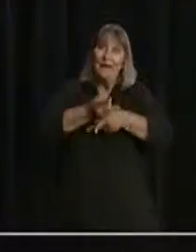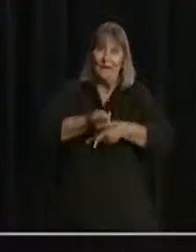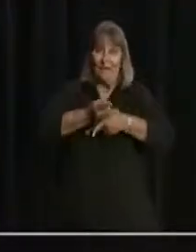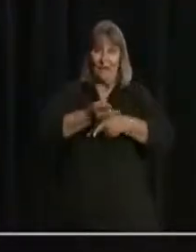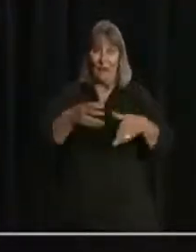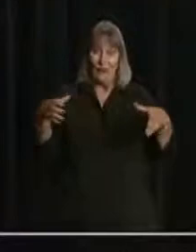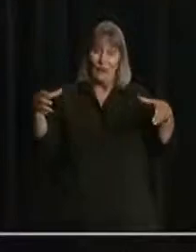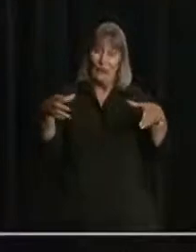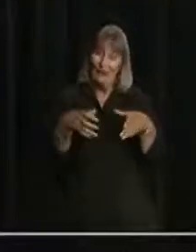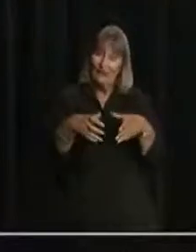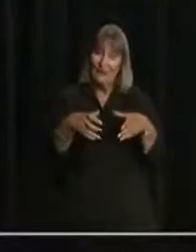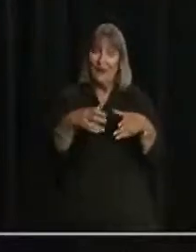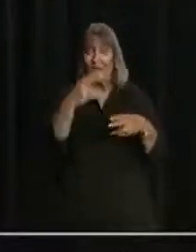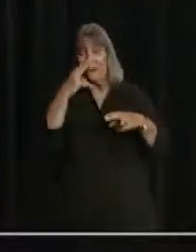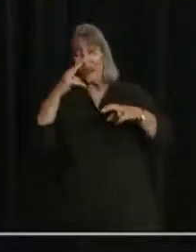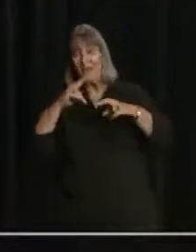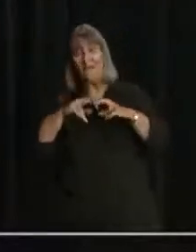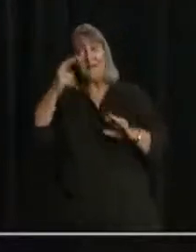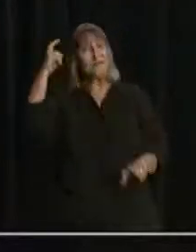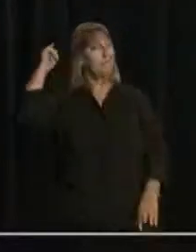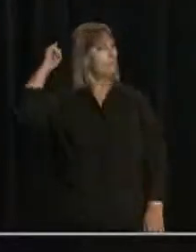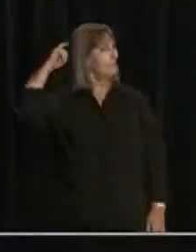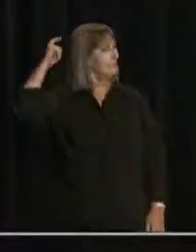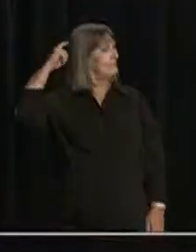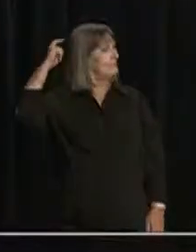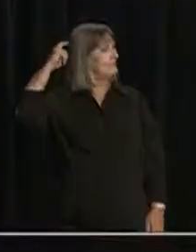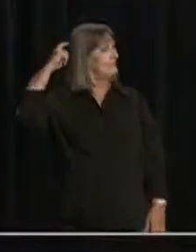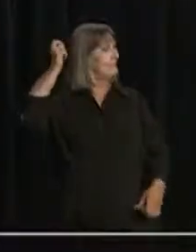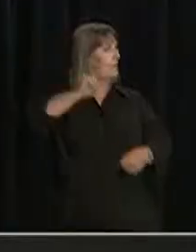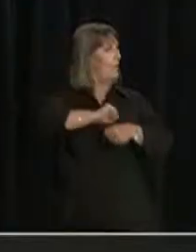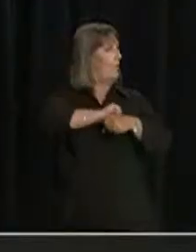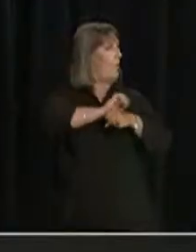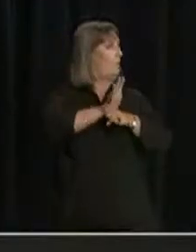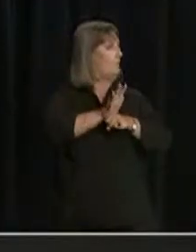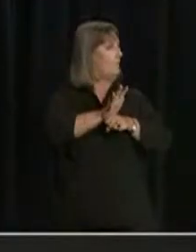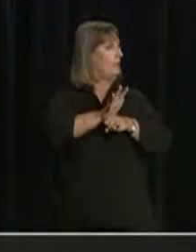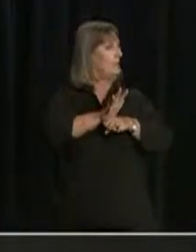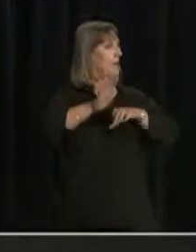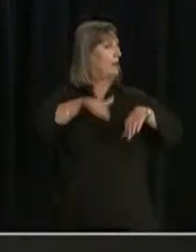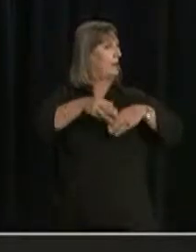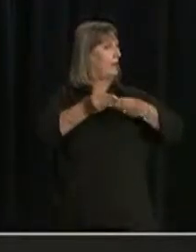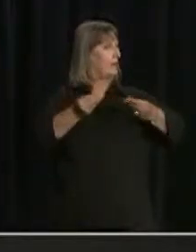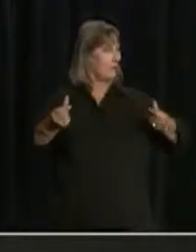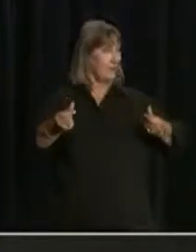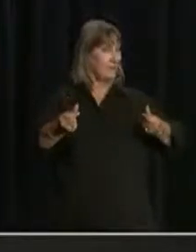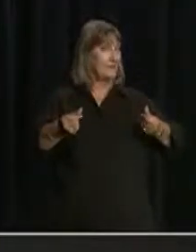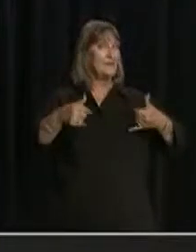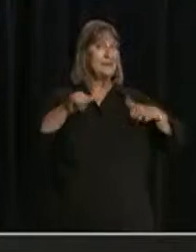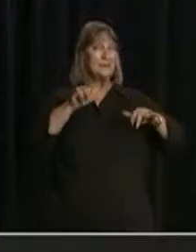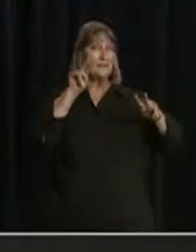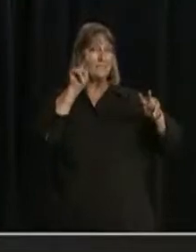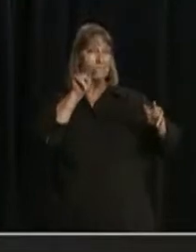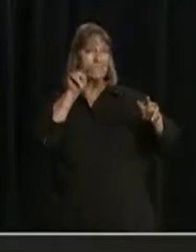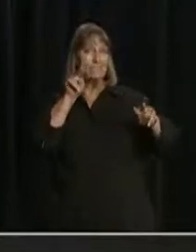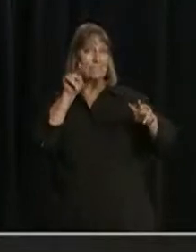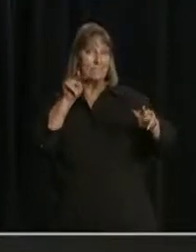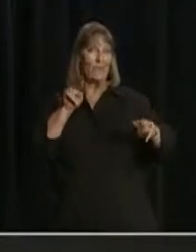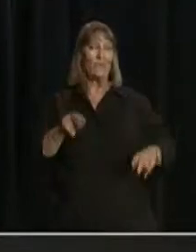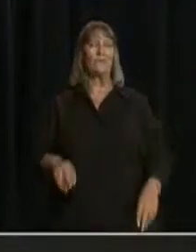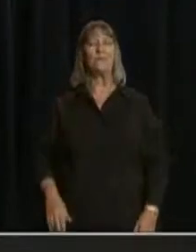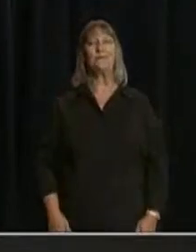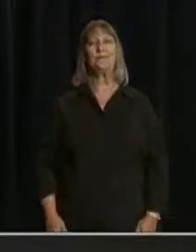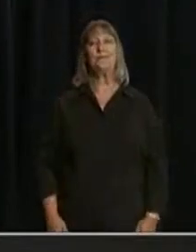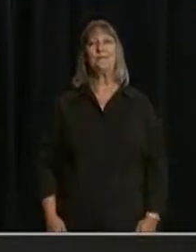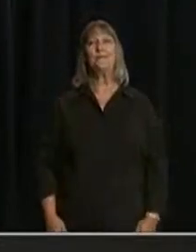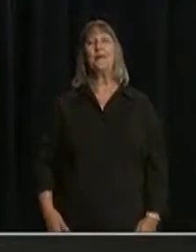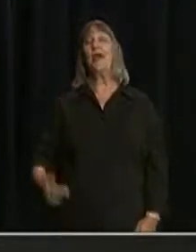and just making sure that they are mindful of the fact that this virus is still out there. So we're not out of the woods. We remain vigilant. I think about where